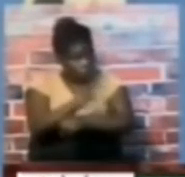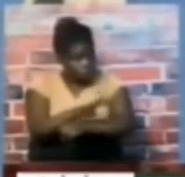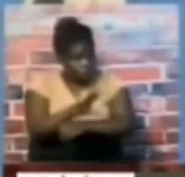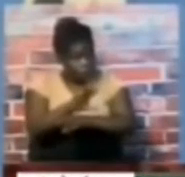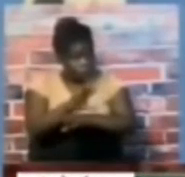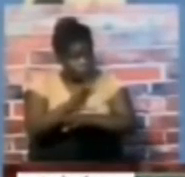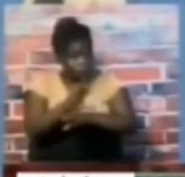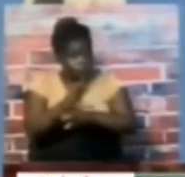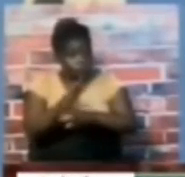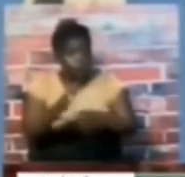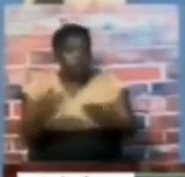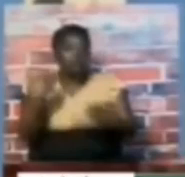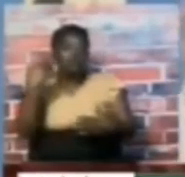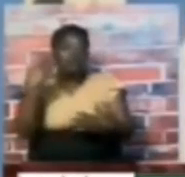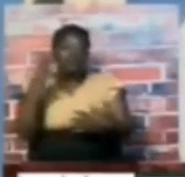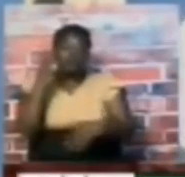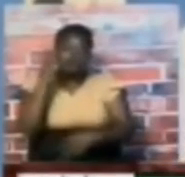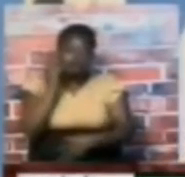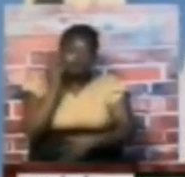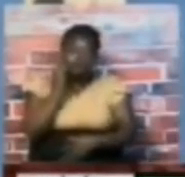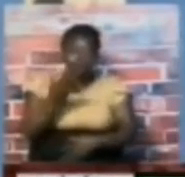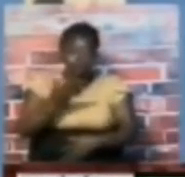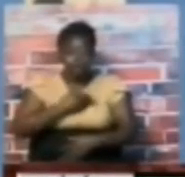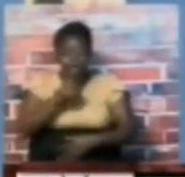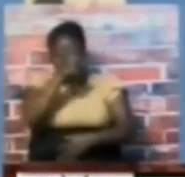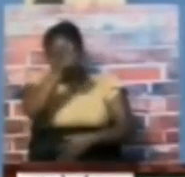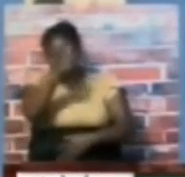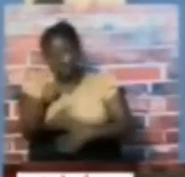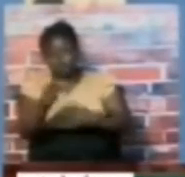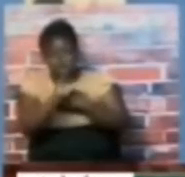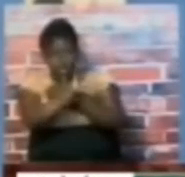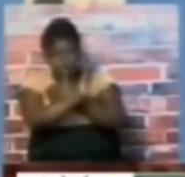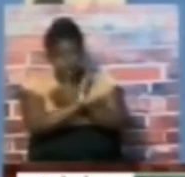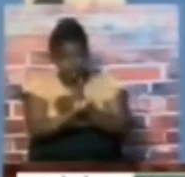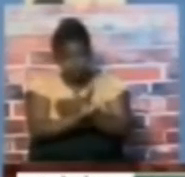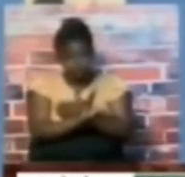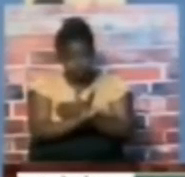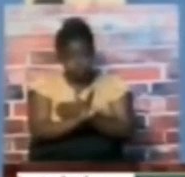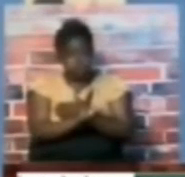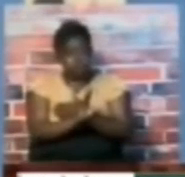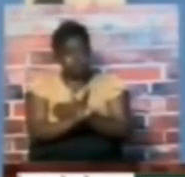given the experience we have had and people are having in other parts of the world,